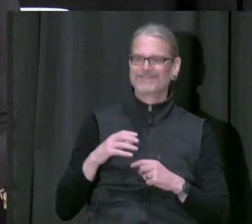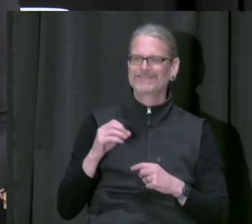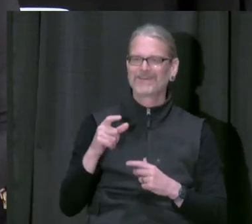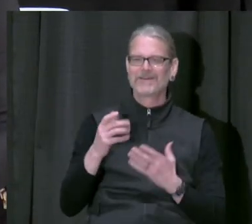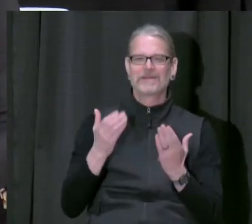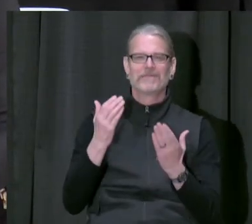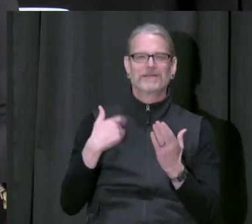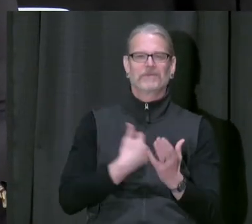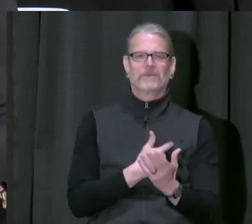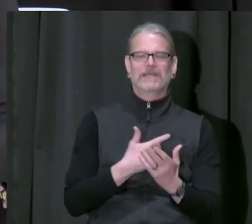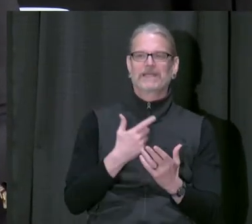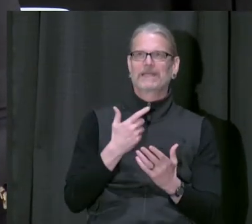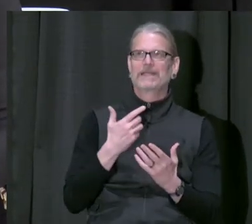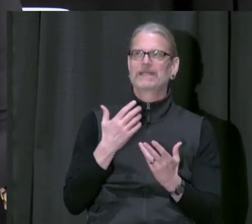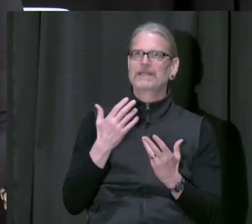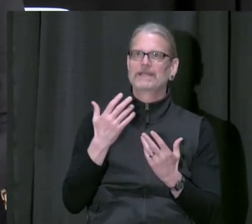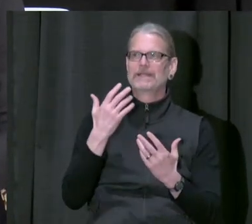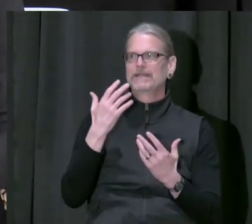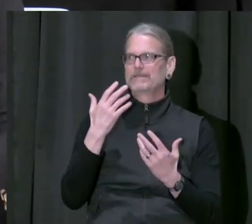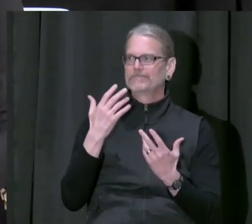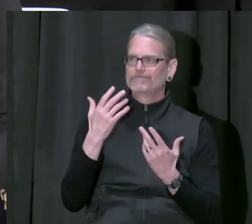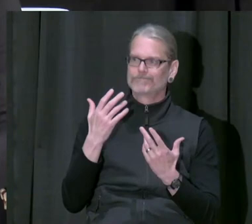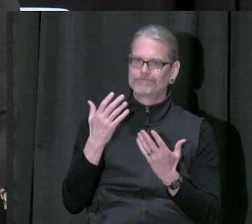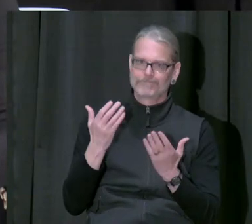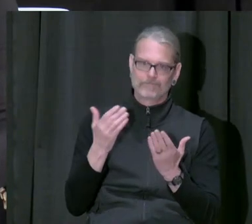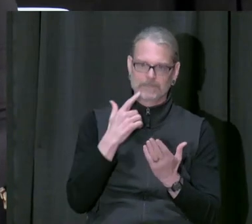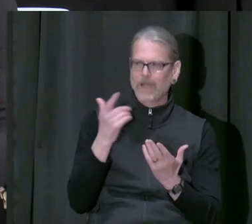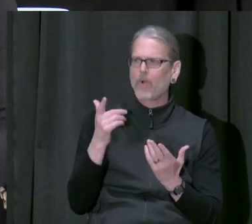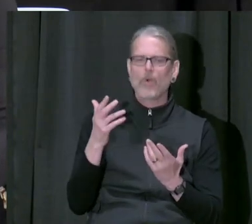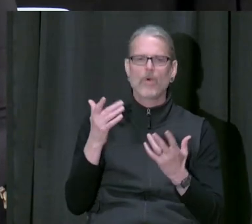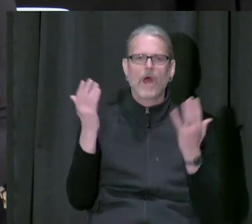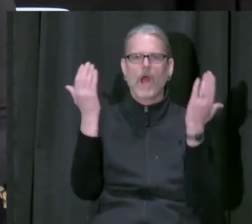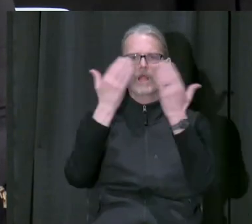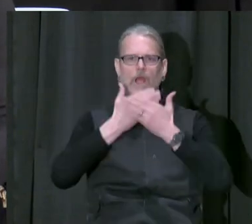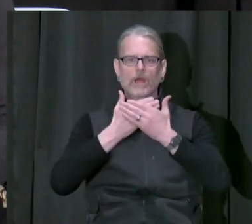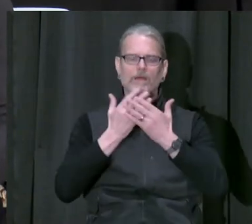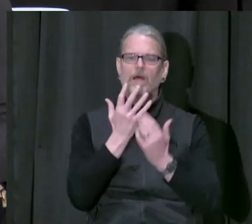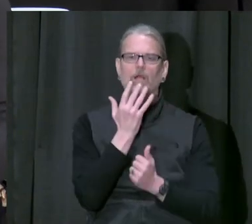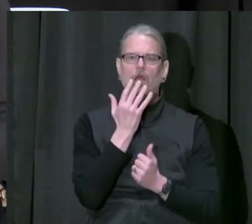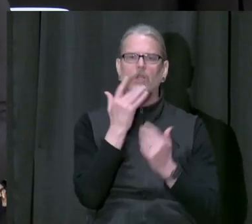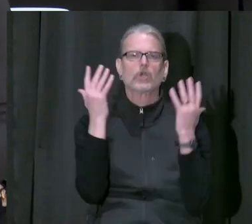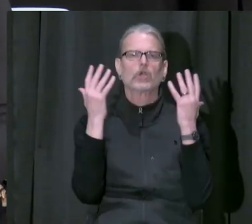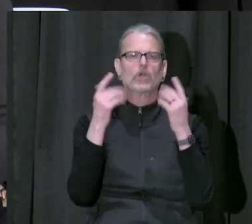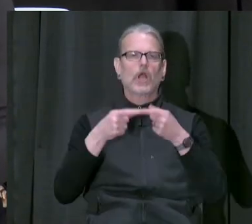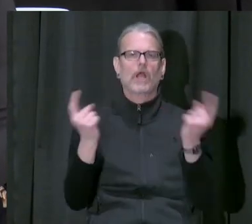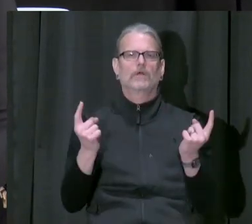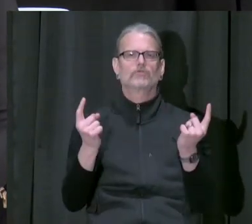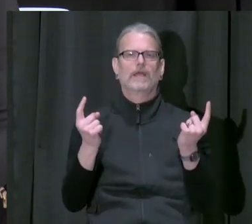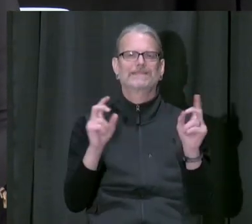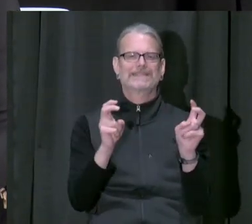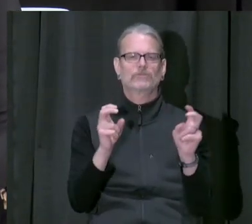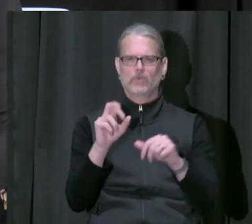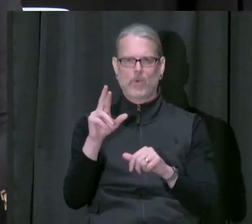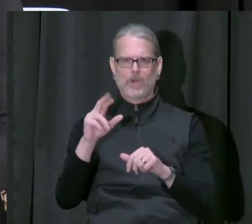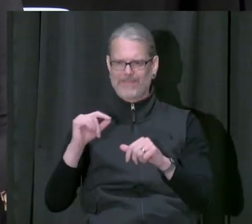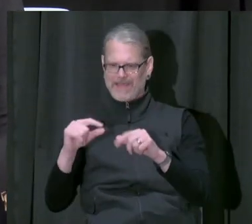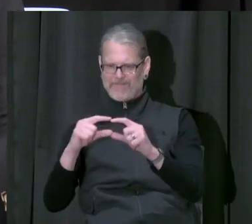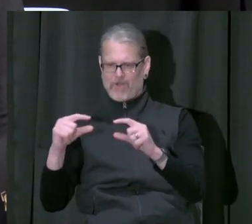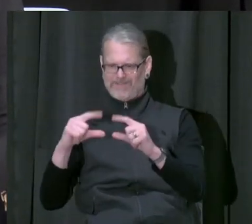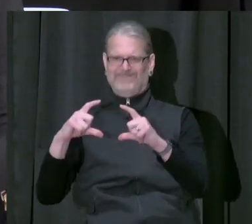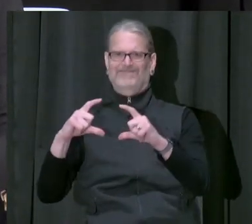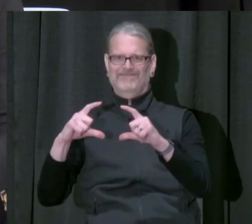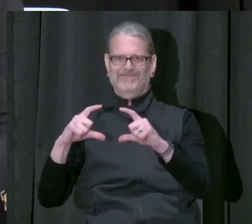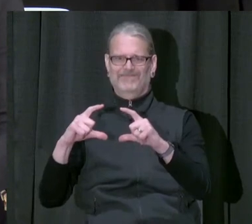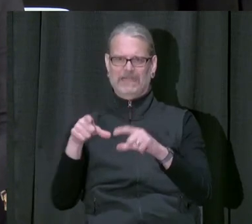identify, you know, some basic things like, oh, there might be a color contrast issue here or a text size issue there. But sometimes it's